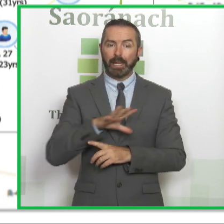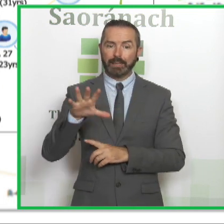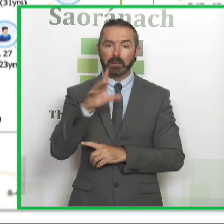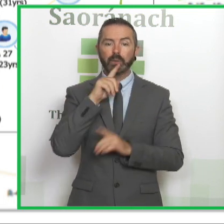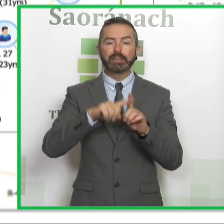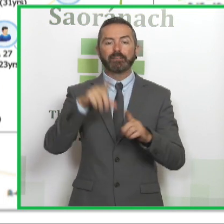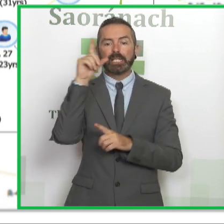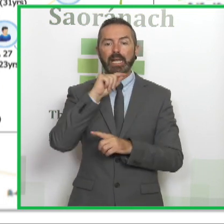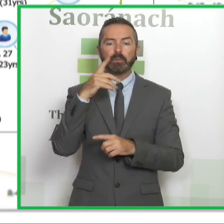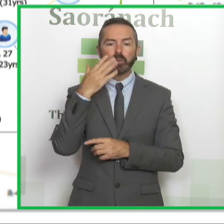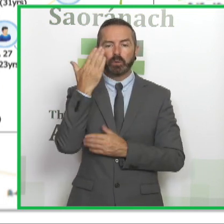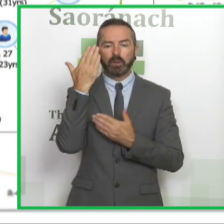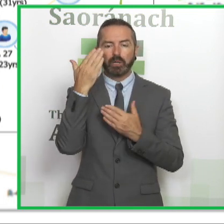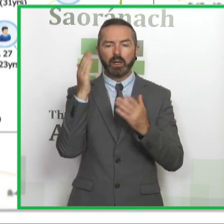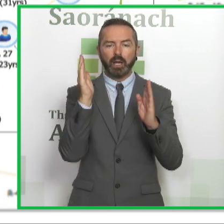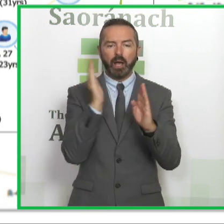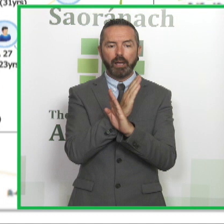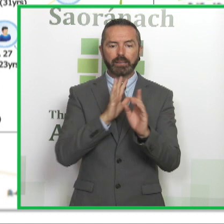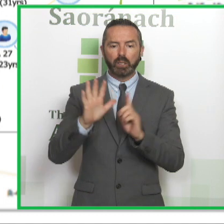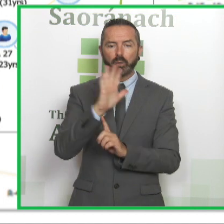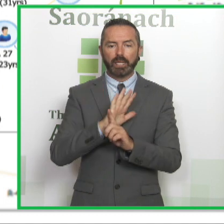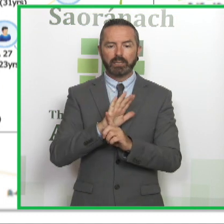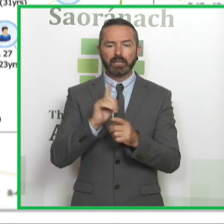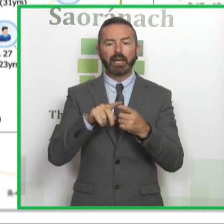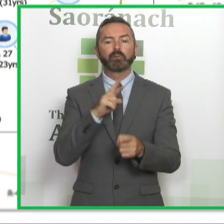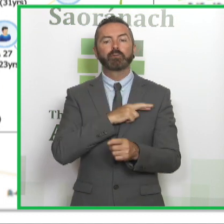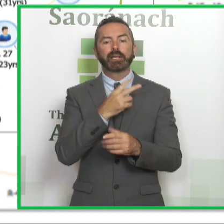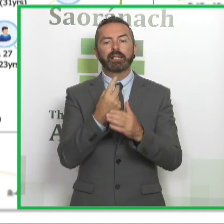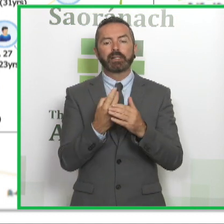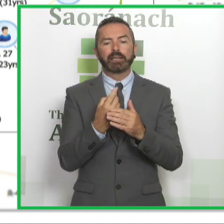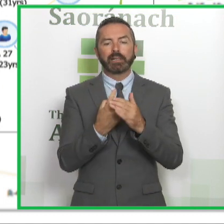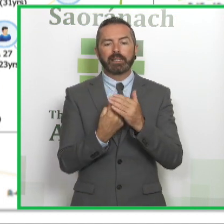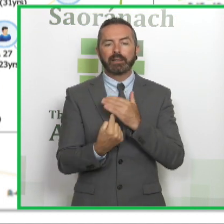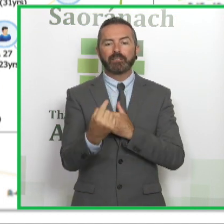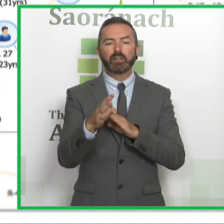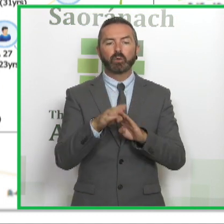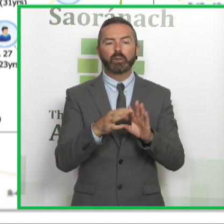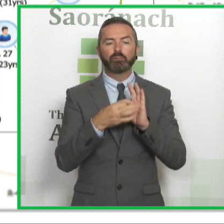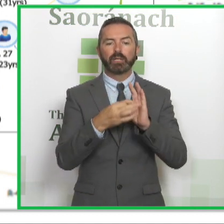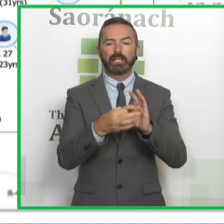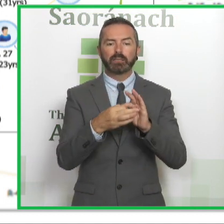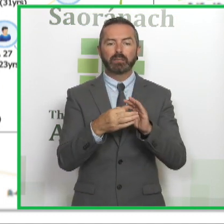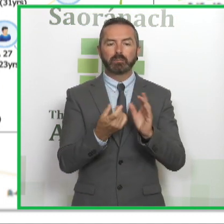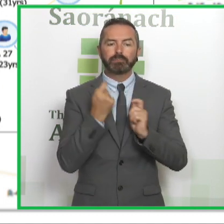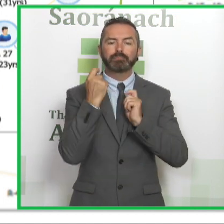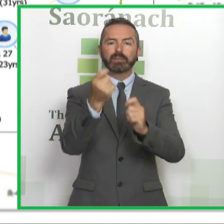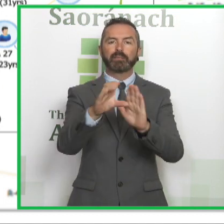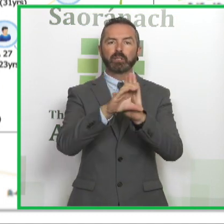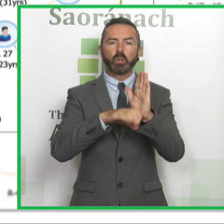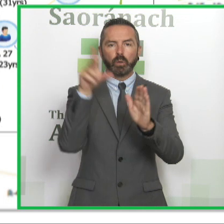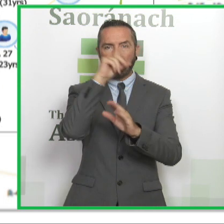to disguise their locations, and real individuals with real relationships that are given code names to protect their